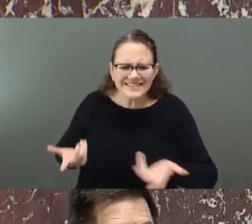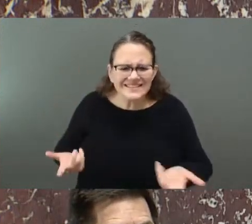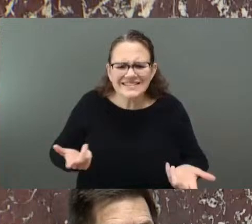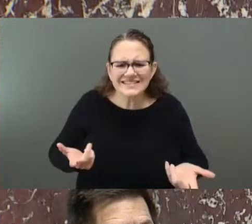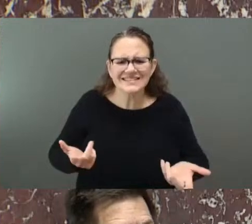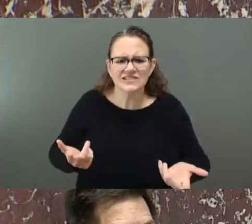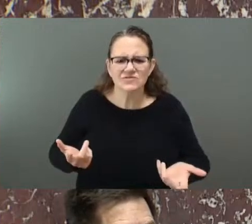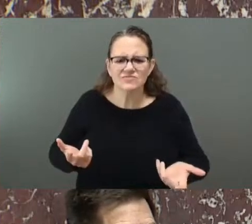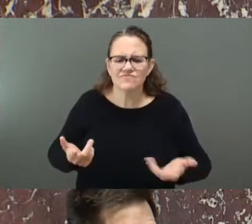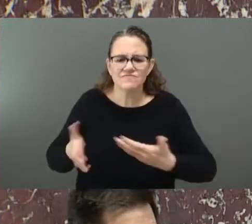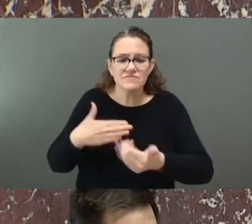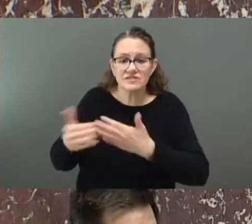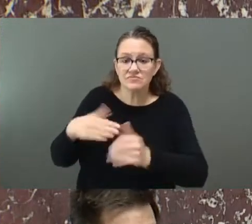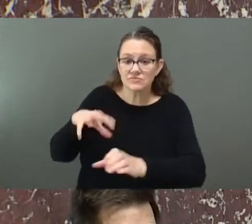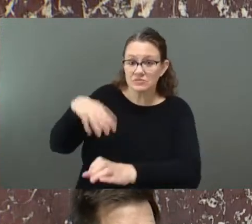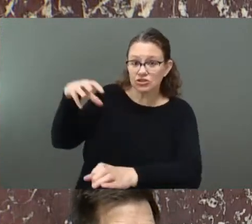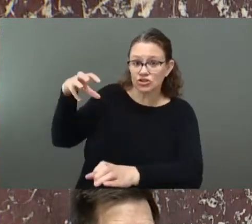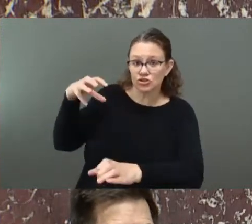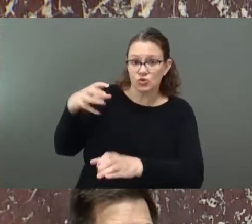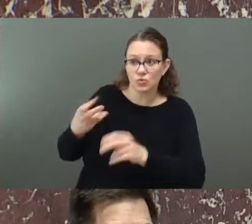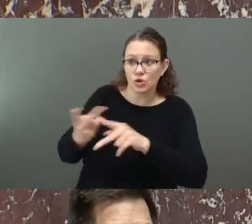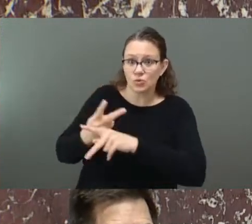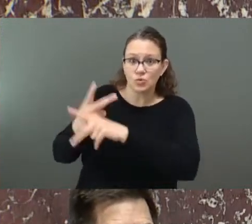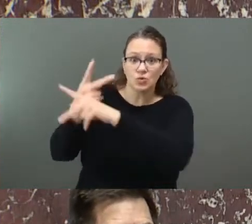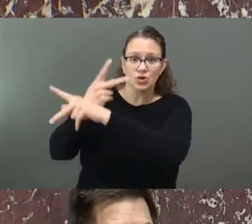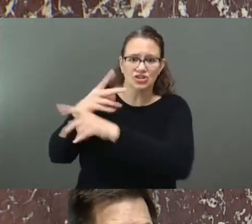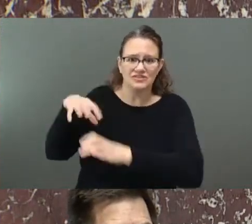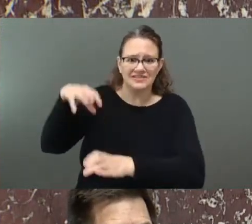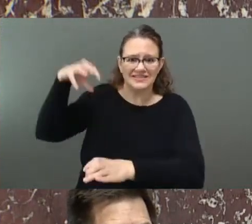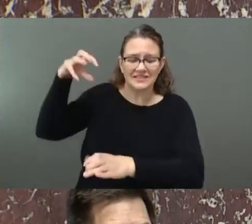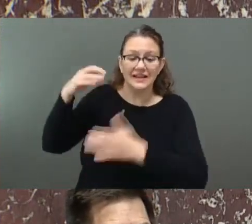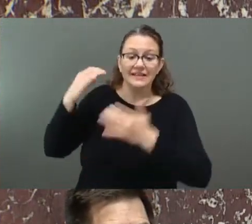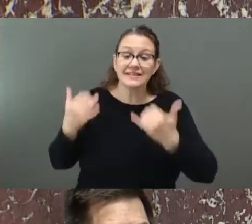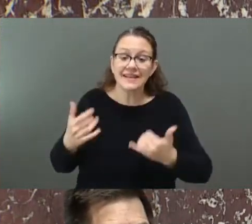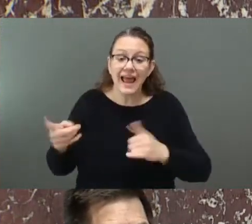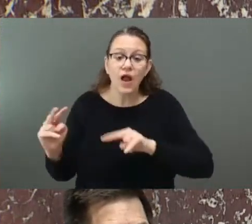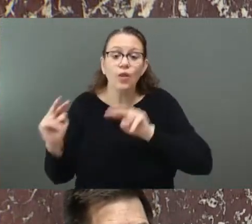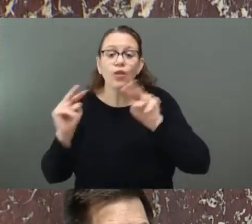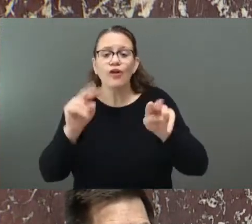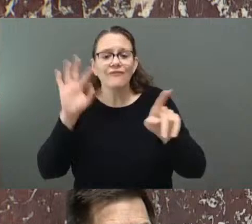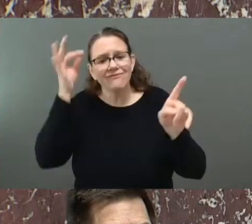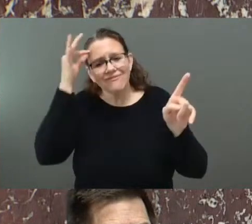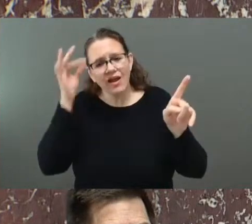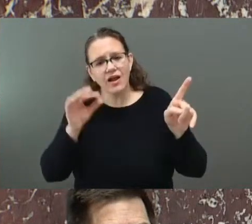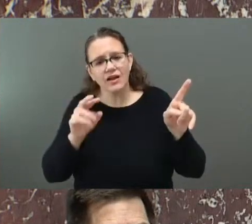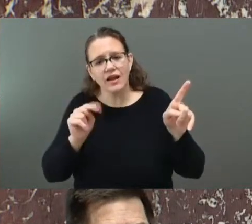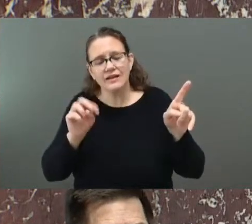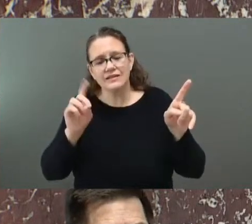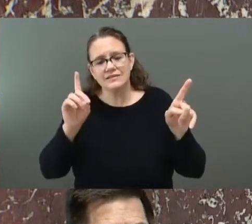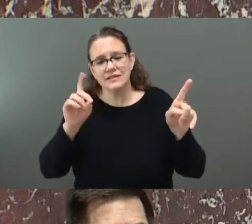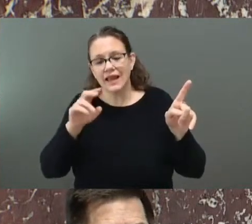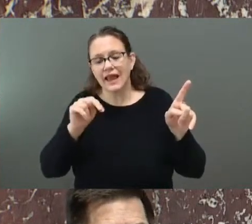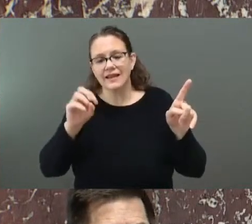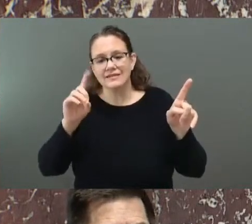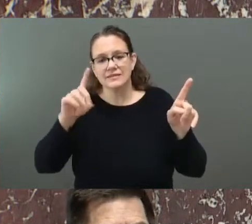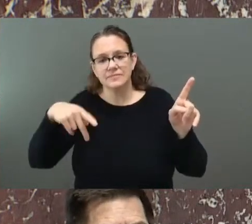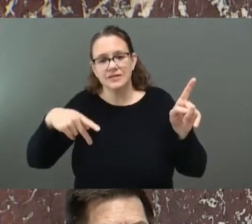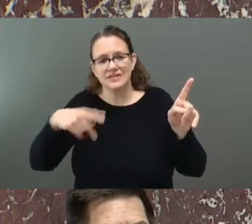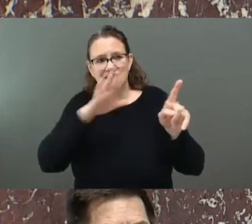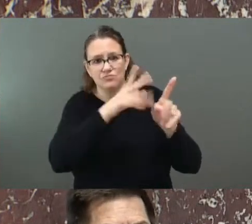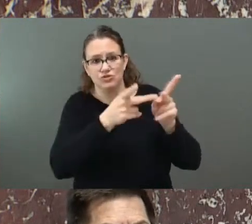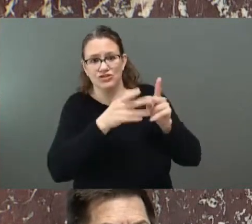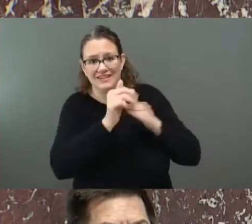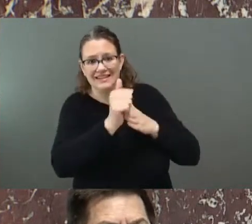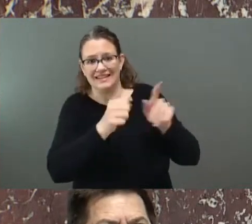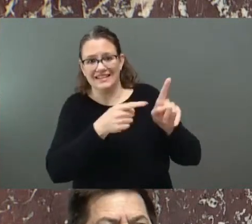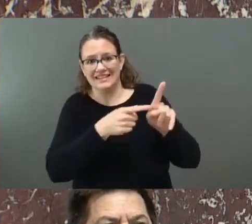or Conservative position. Let's look at the federal NDP position. The leader, Jagmeet Singh, and other NDP leaders like the Premier in Manitoba,